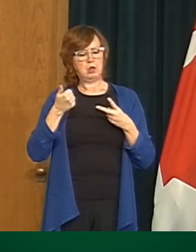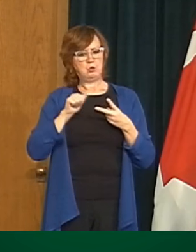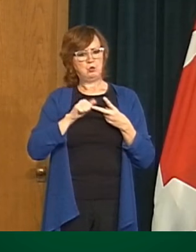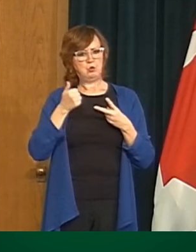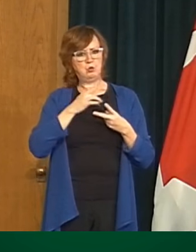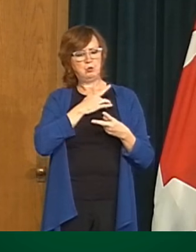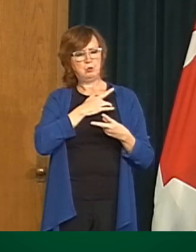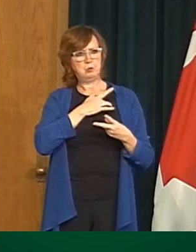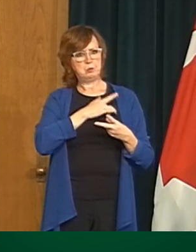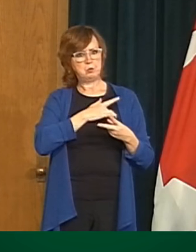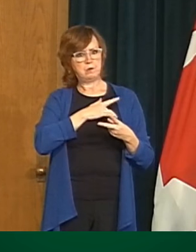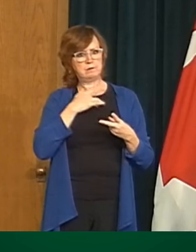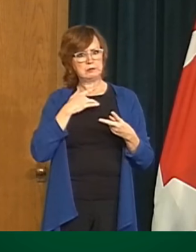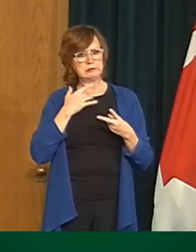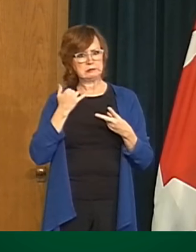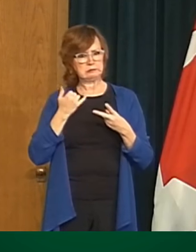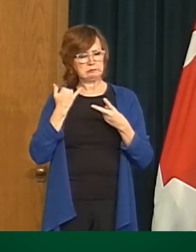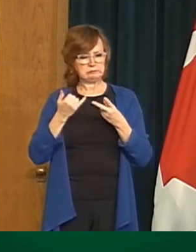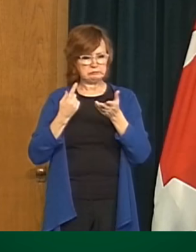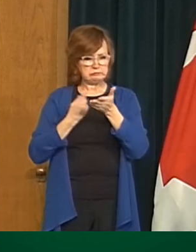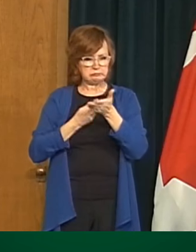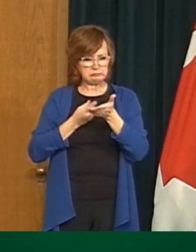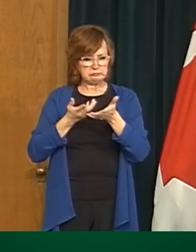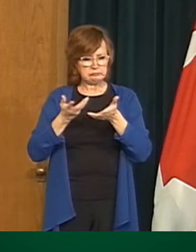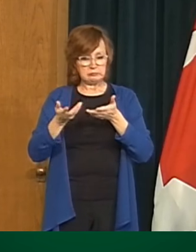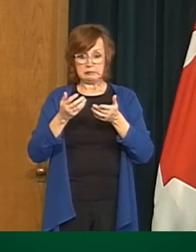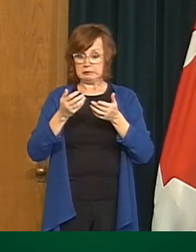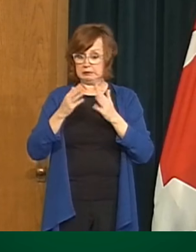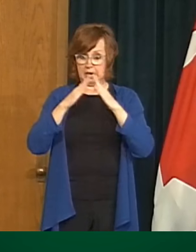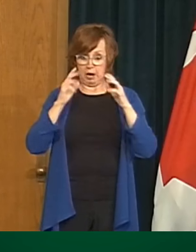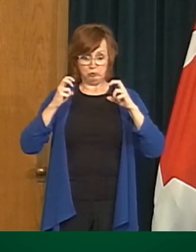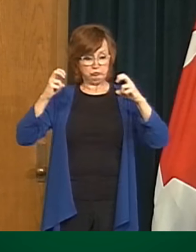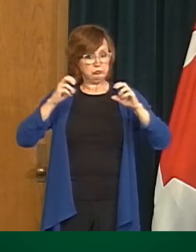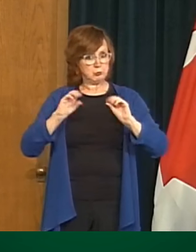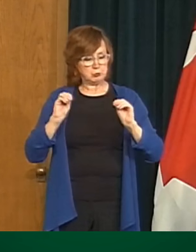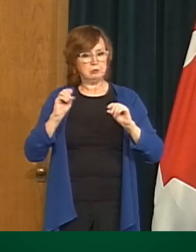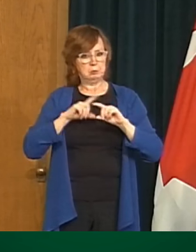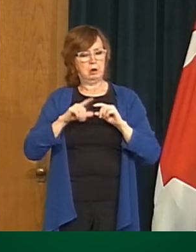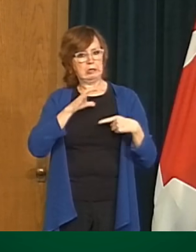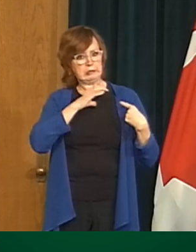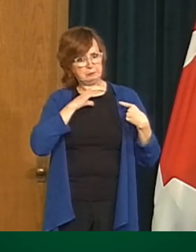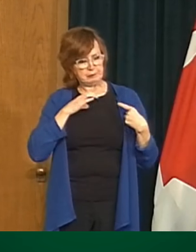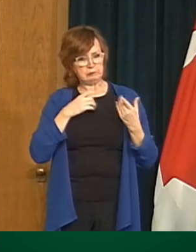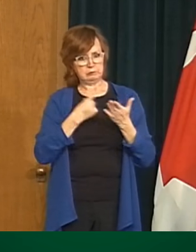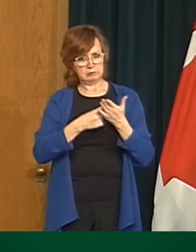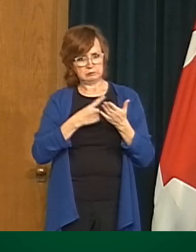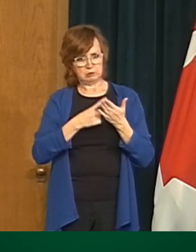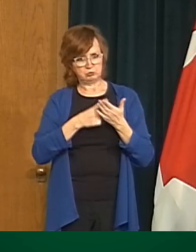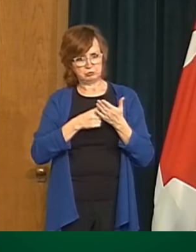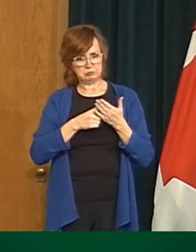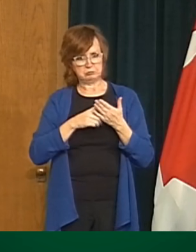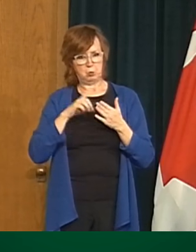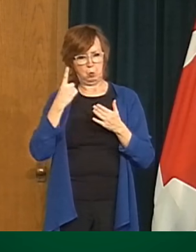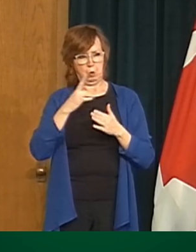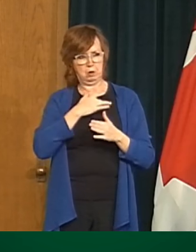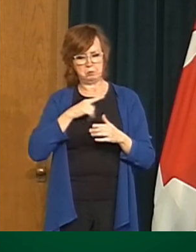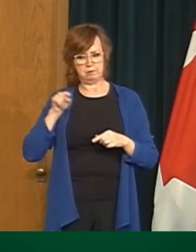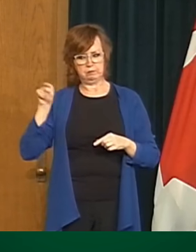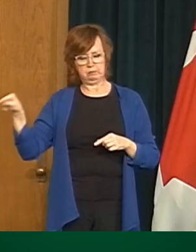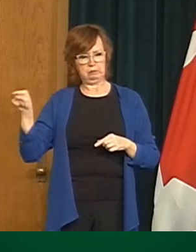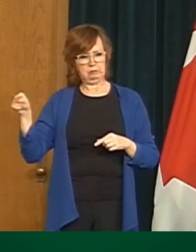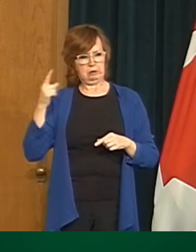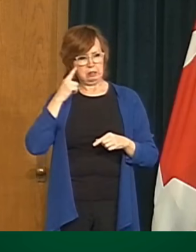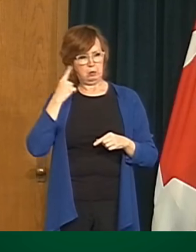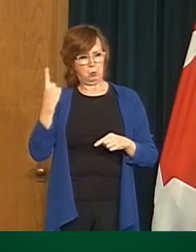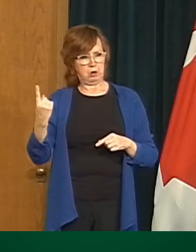sitting of the legislature, but some committee meetings, if I'm not mistaken. But by far and away, the vast majority of